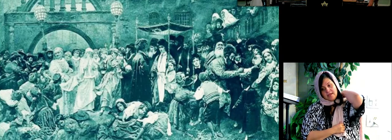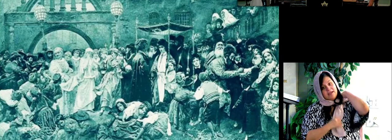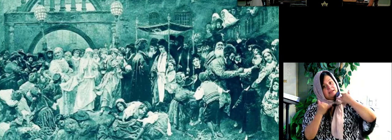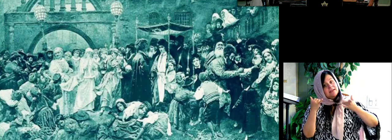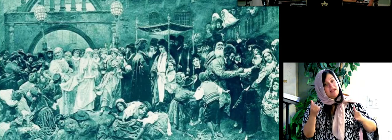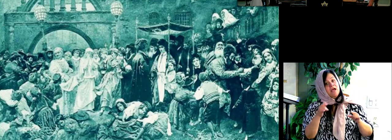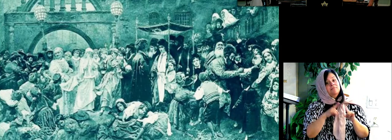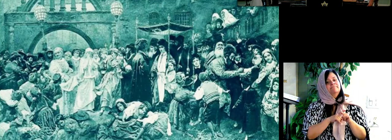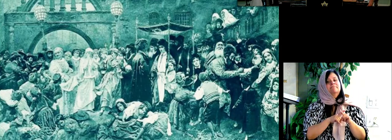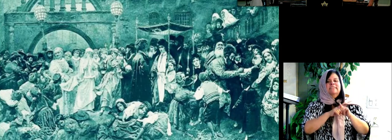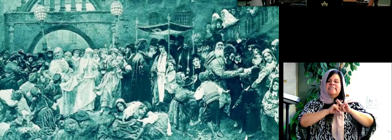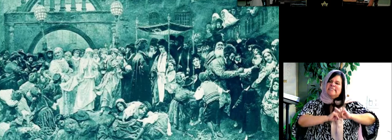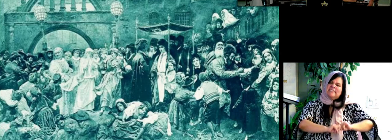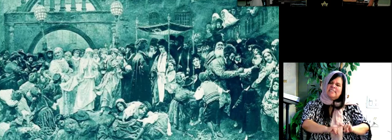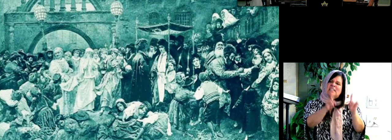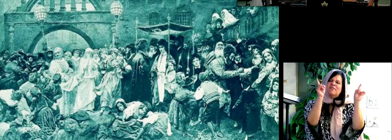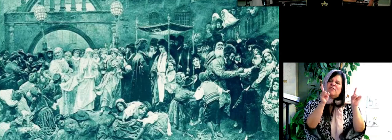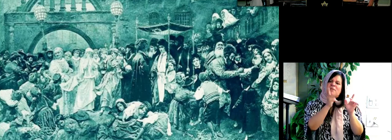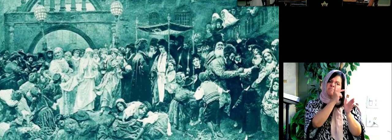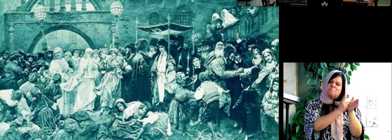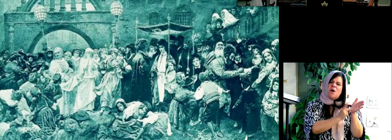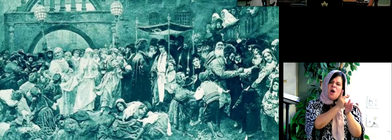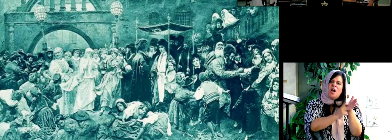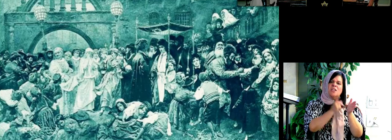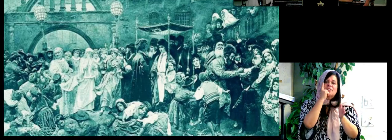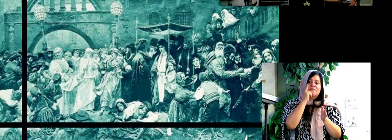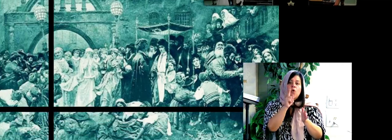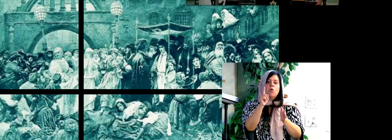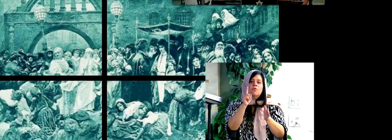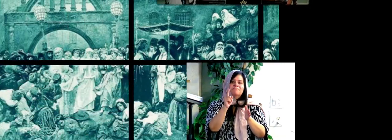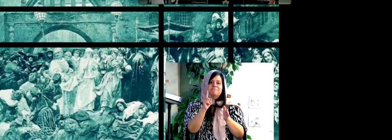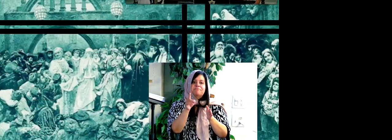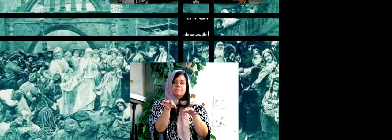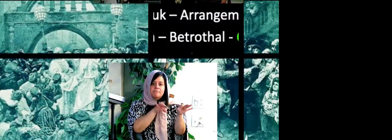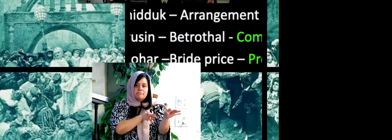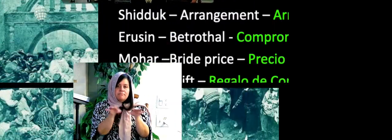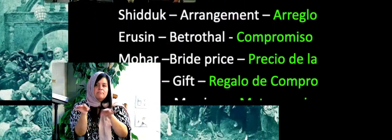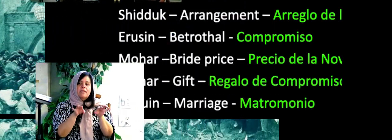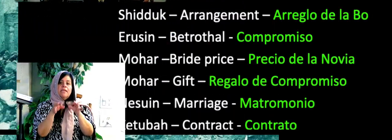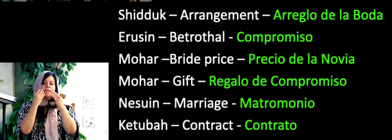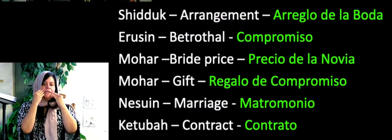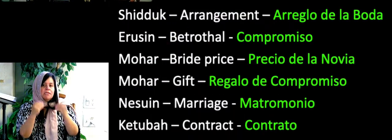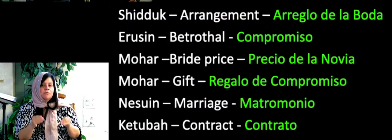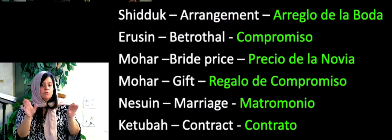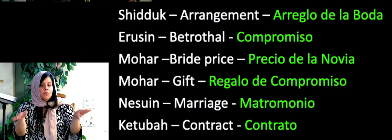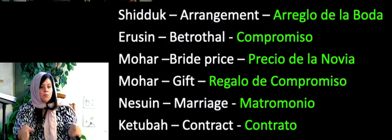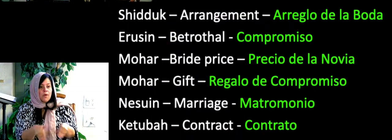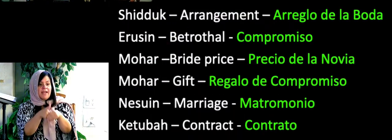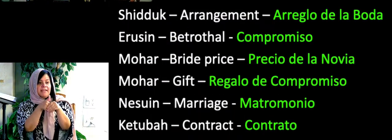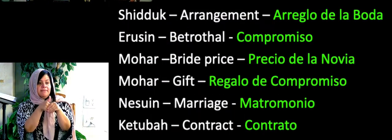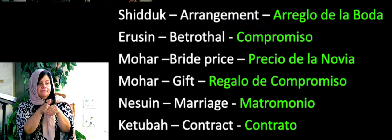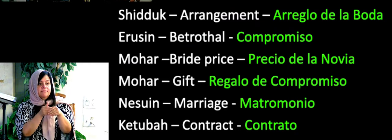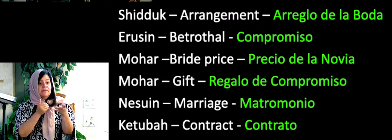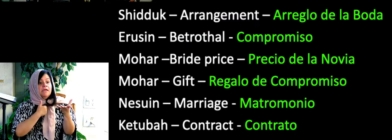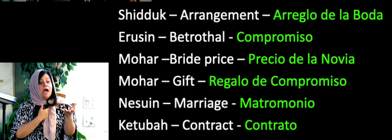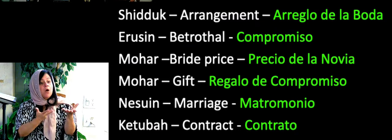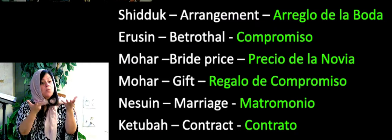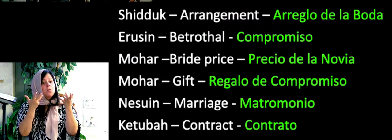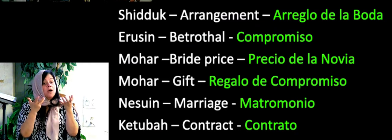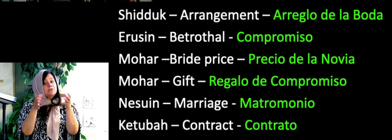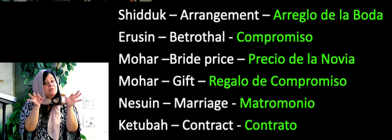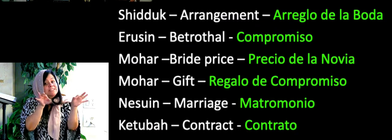the Hebrew wedding. I'm just going to give you the basics. Hay varias partes de una boda hebrea. Solamente quiero darles las cosas